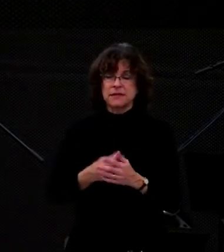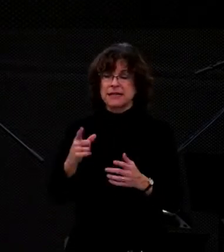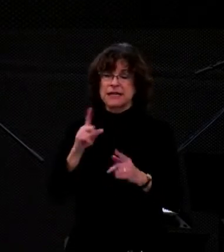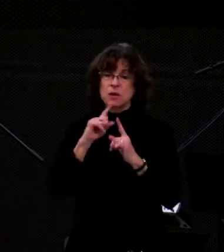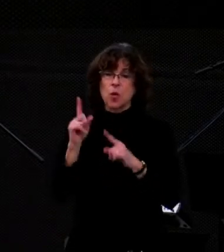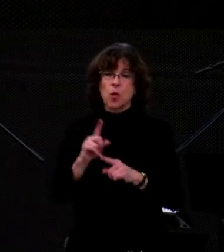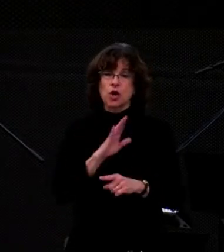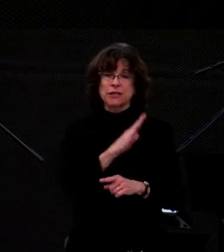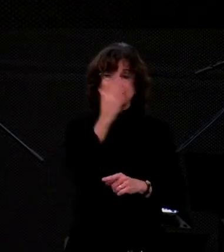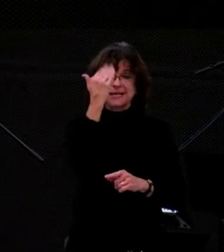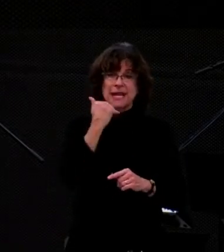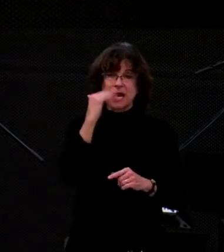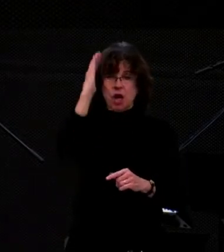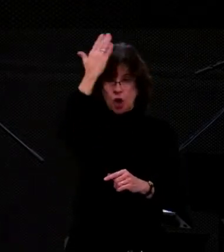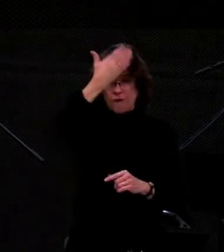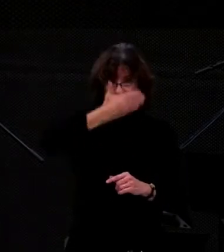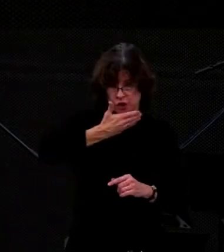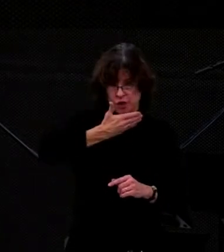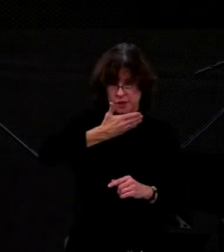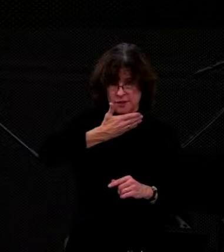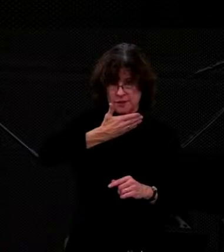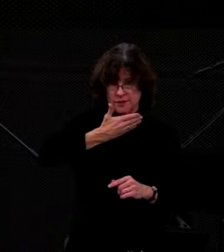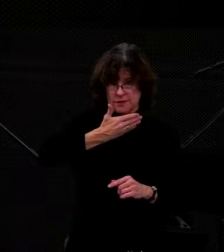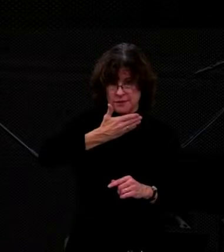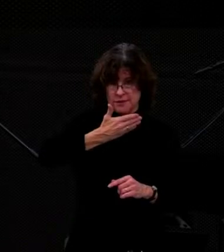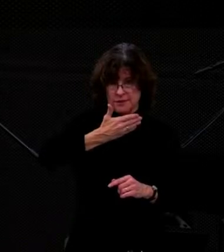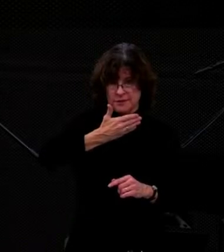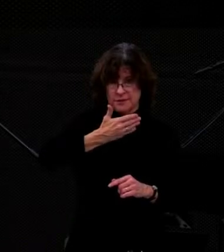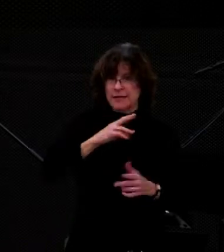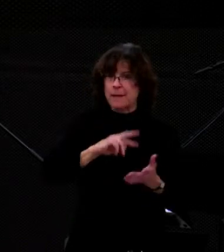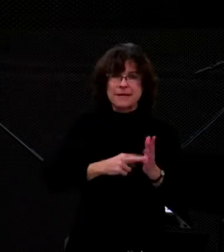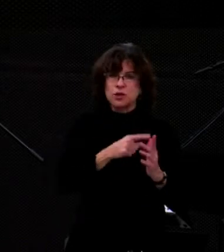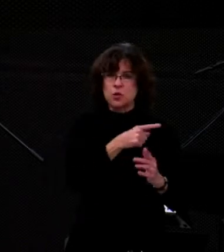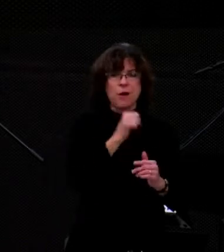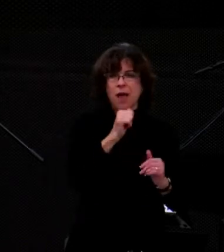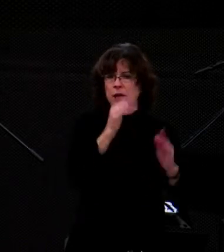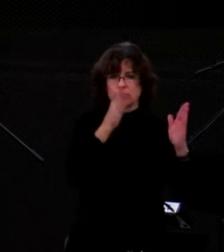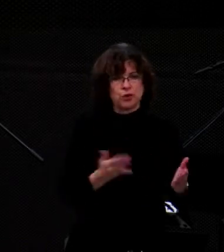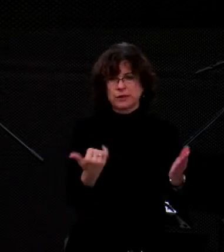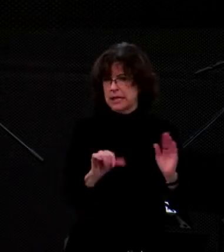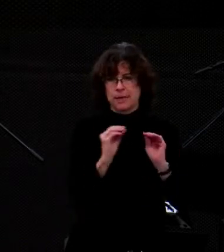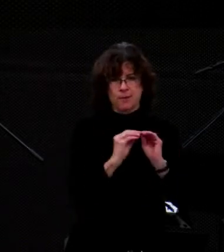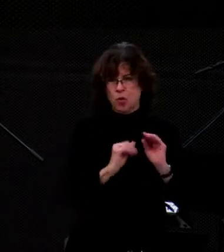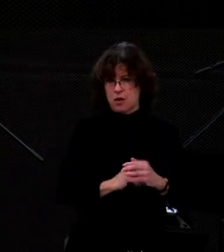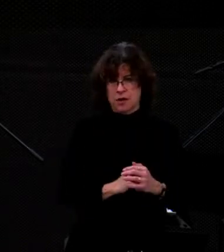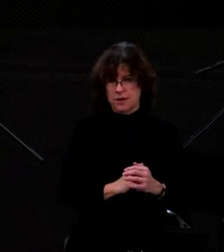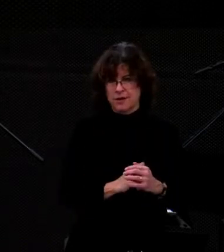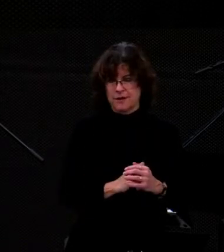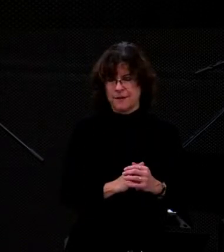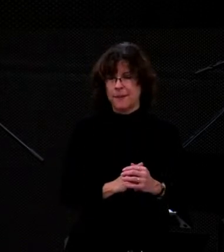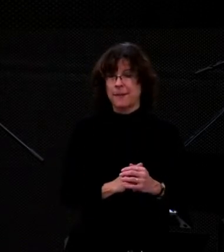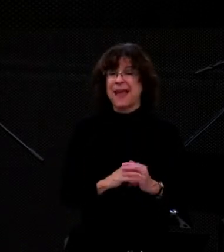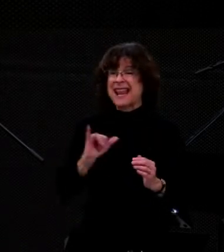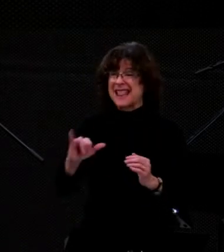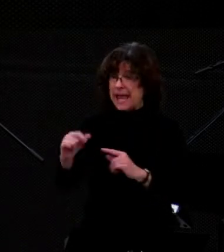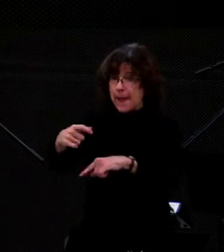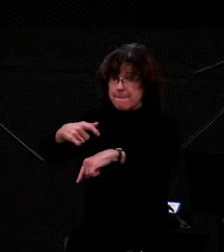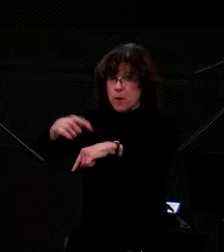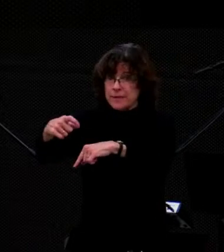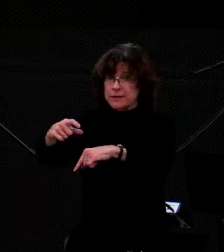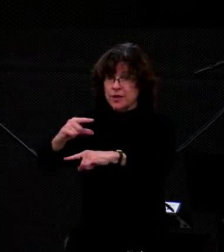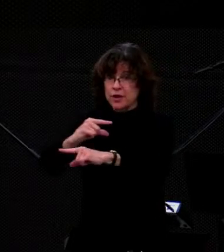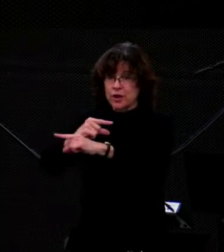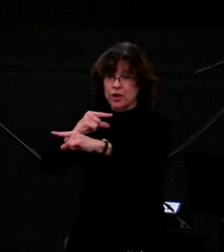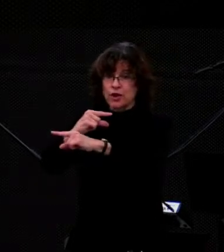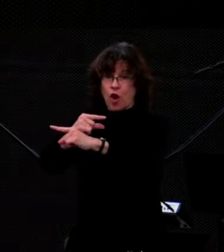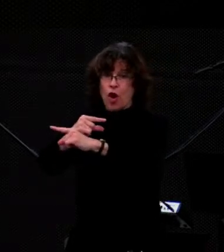for prisoners in the Persian Empire. And just at that moment, one of the palace eunuchs, Harmona, see, I